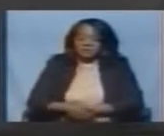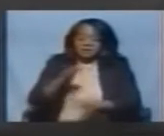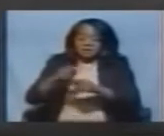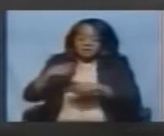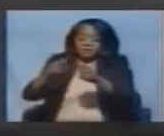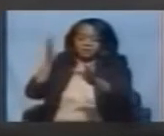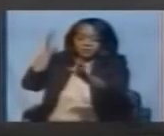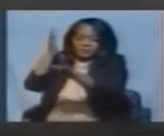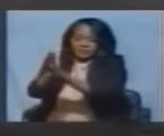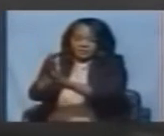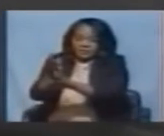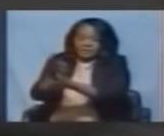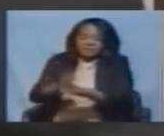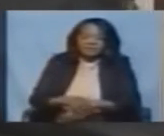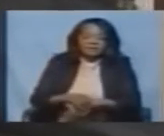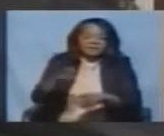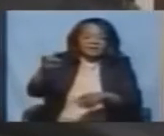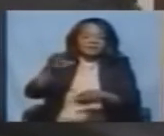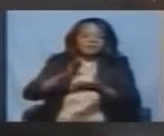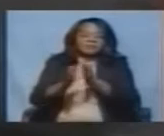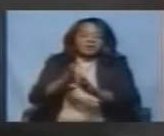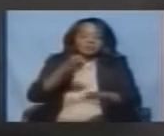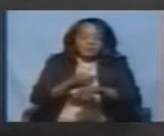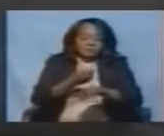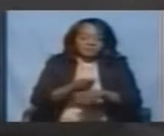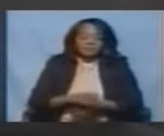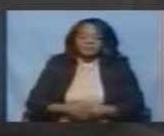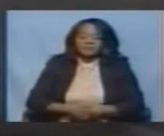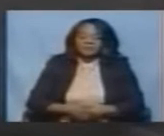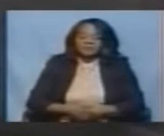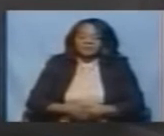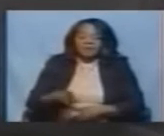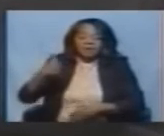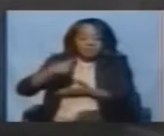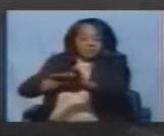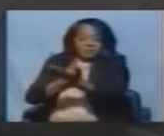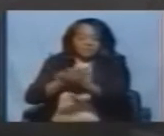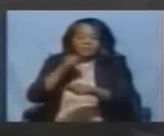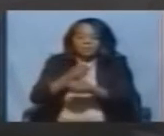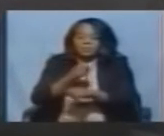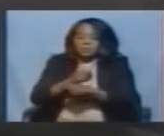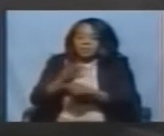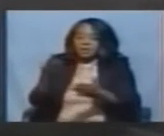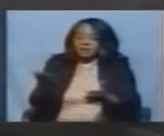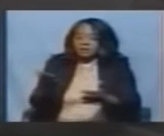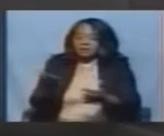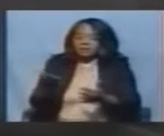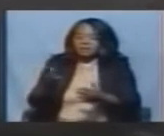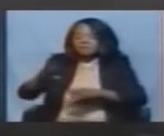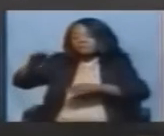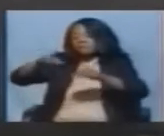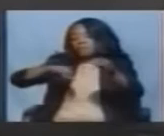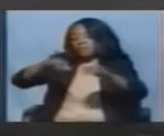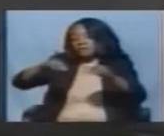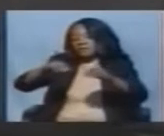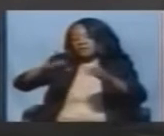it gains. But here's the problem. I work for a company called Millennium Challenge Account Zambia. I don't know if you've heard about that. You know, we are doing these drainages in the city